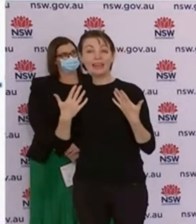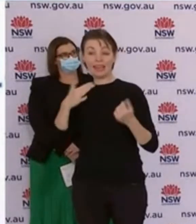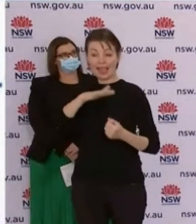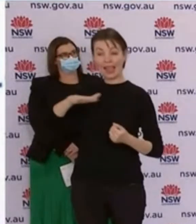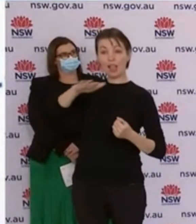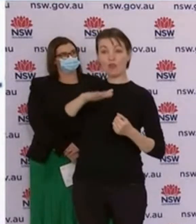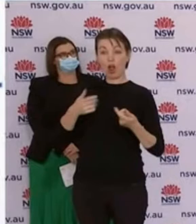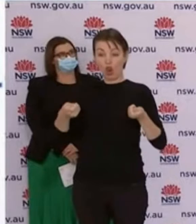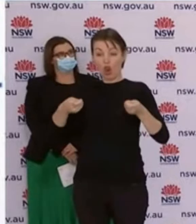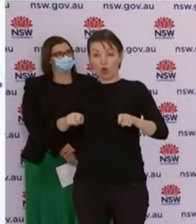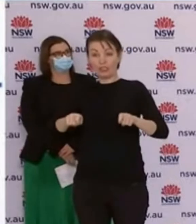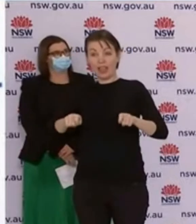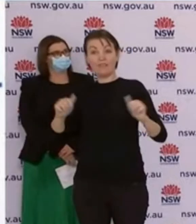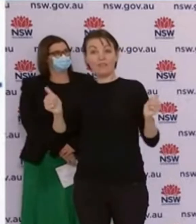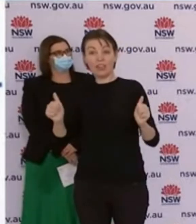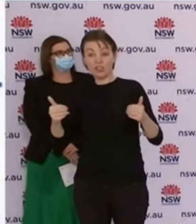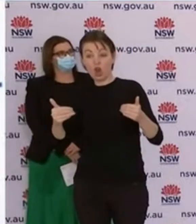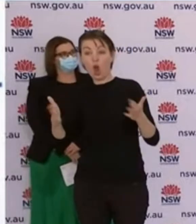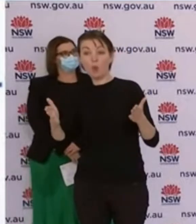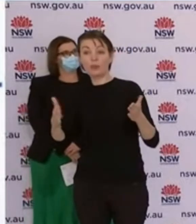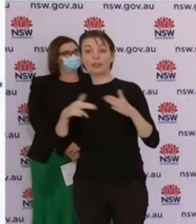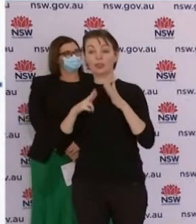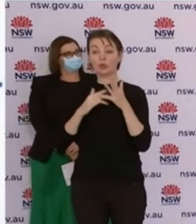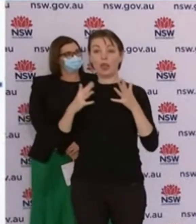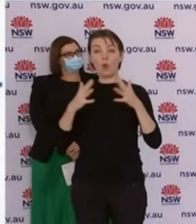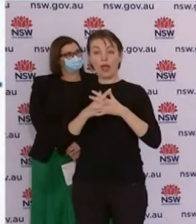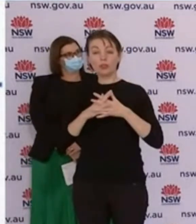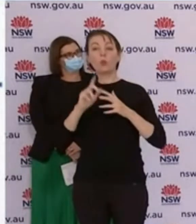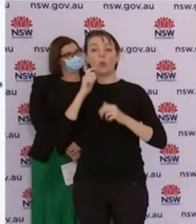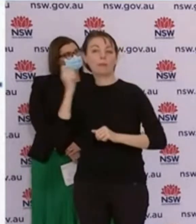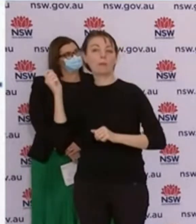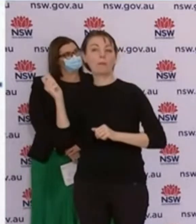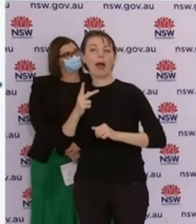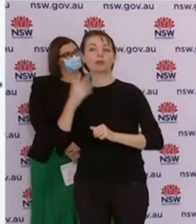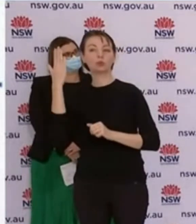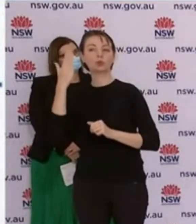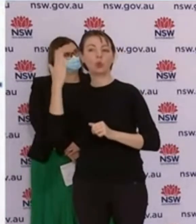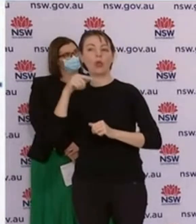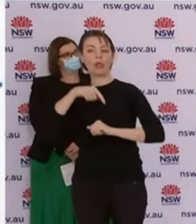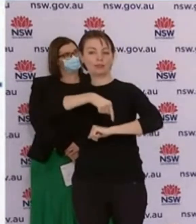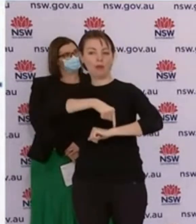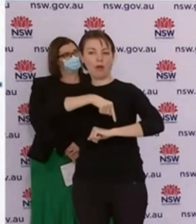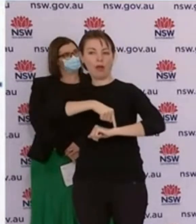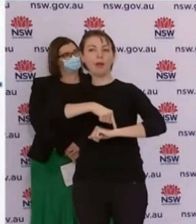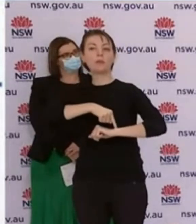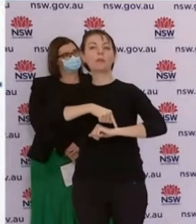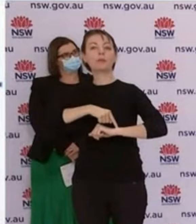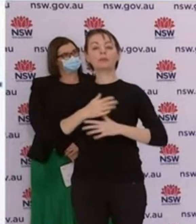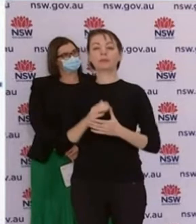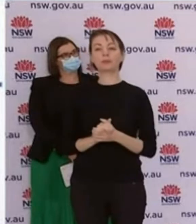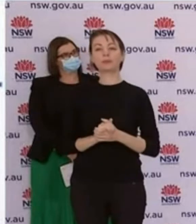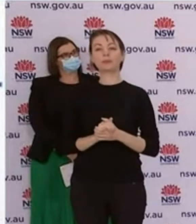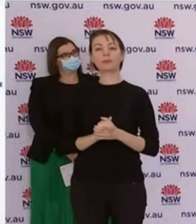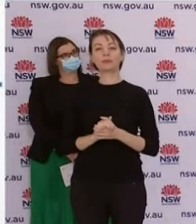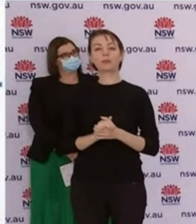those children will automatically go back to school. So if health decides that any part of New South Wales is coming out of lockdown before the 25th of October